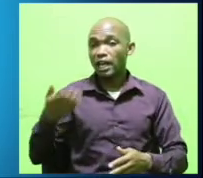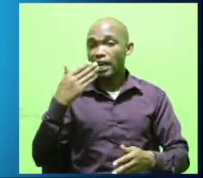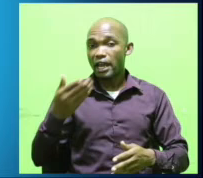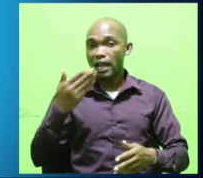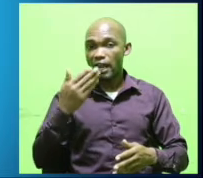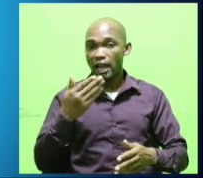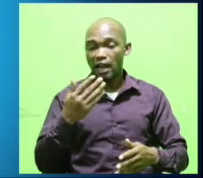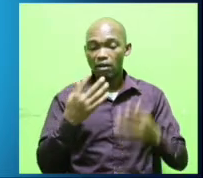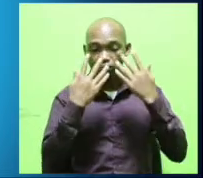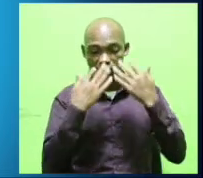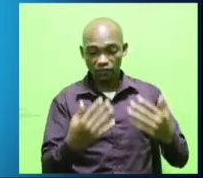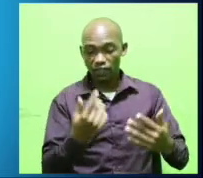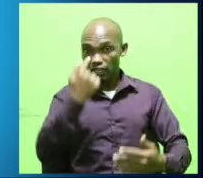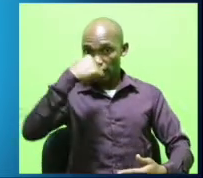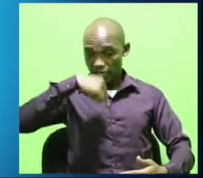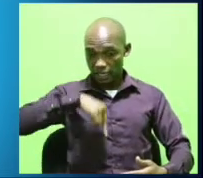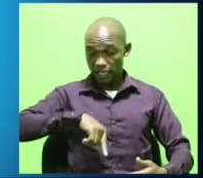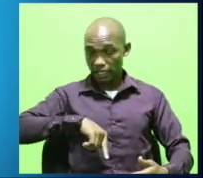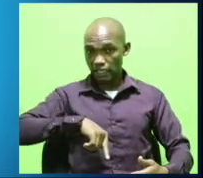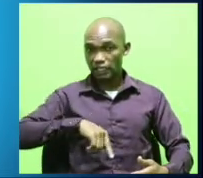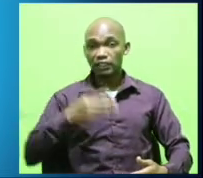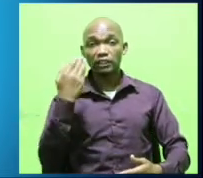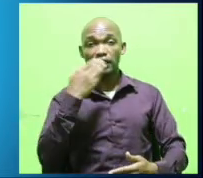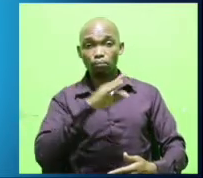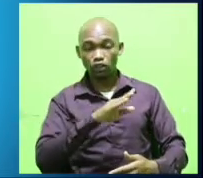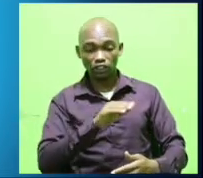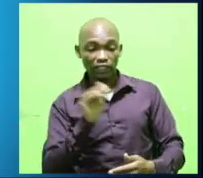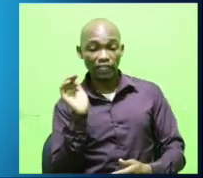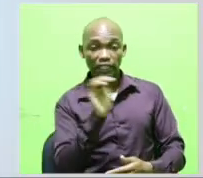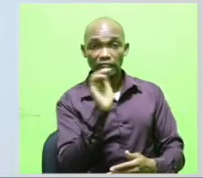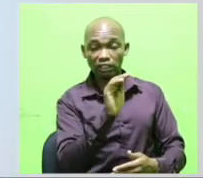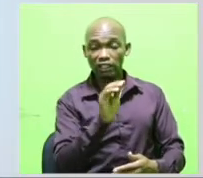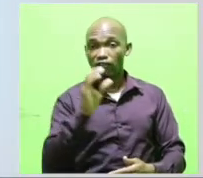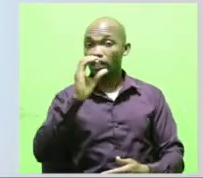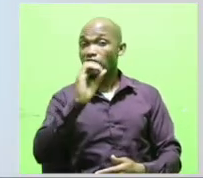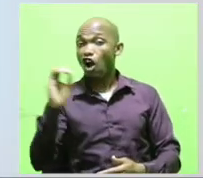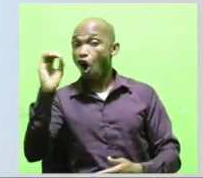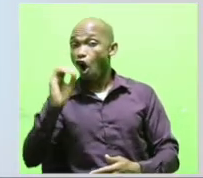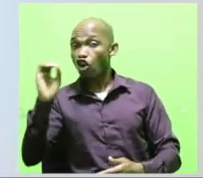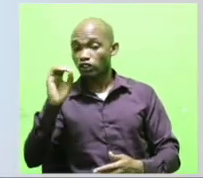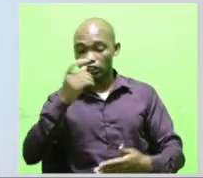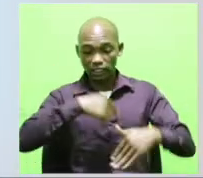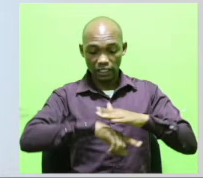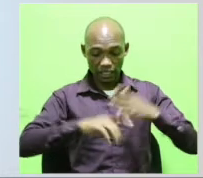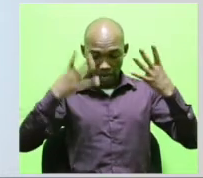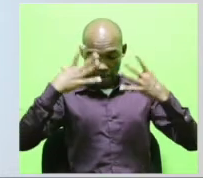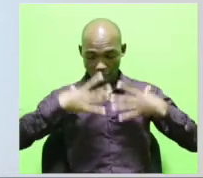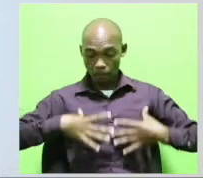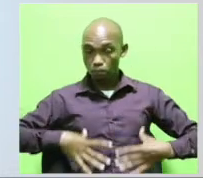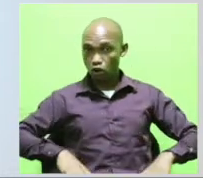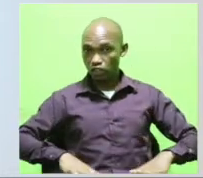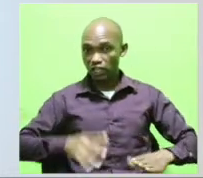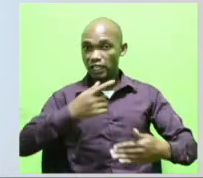the air we breathe in would be useless to us. We will not separate and transfer the oxygen to all over our